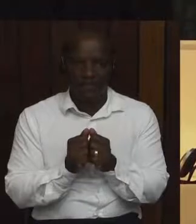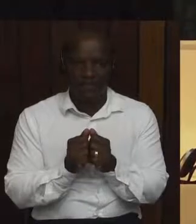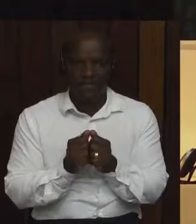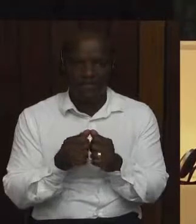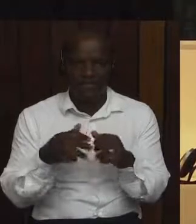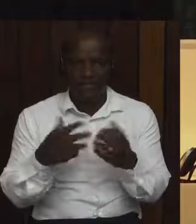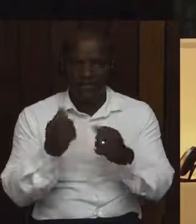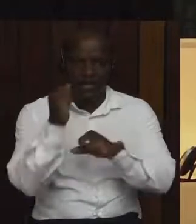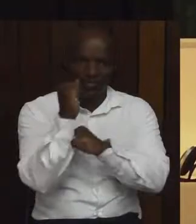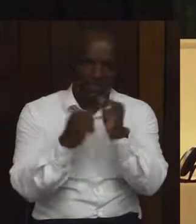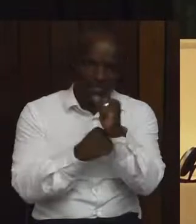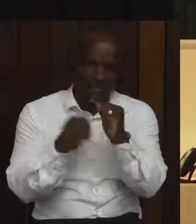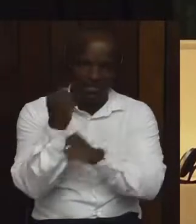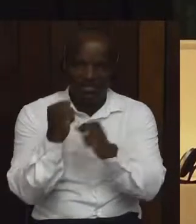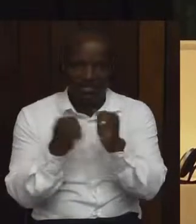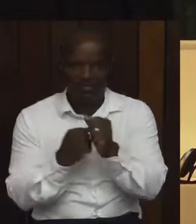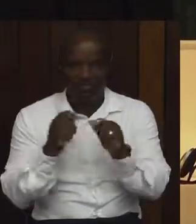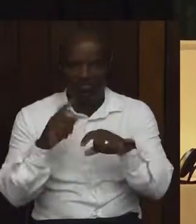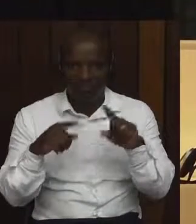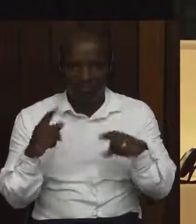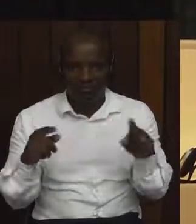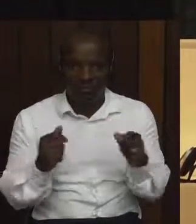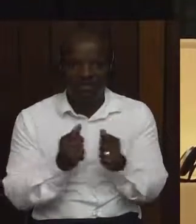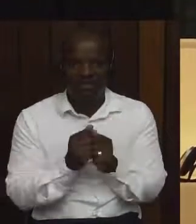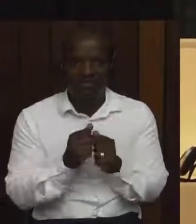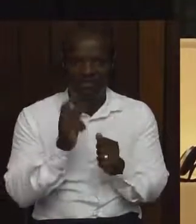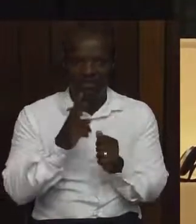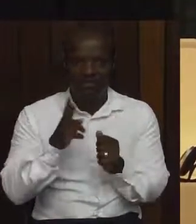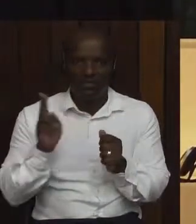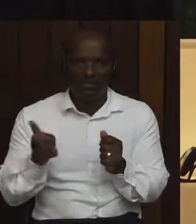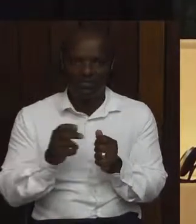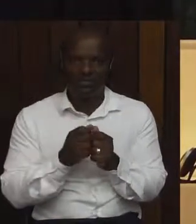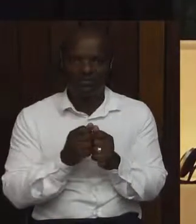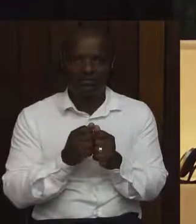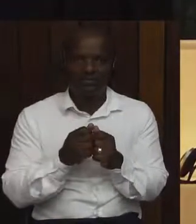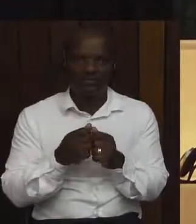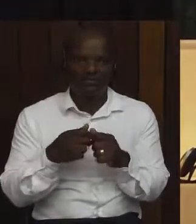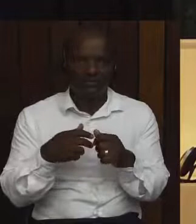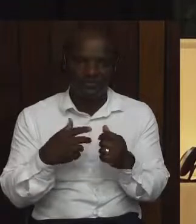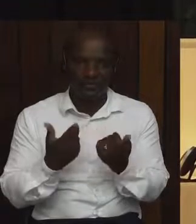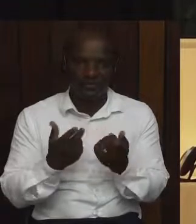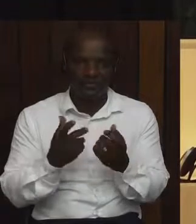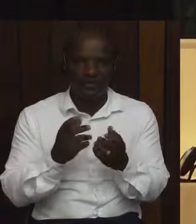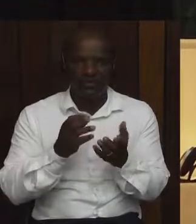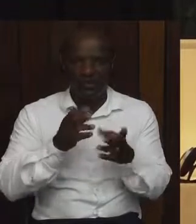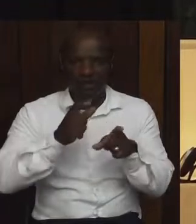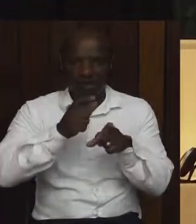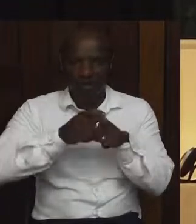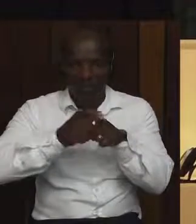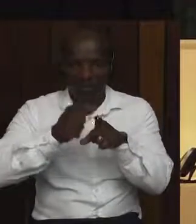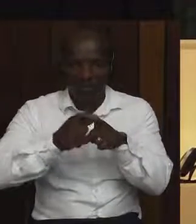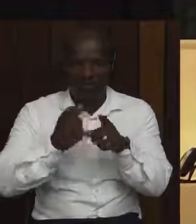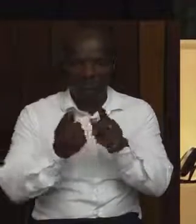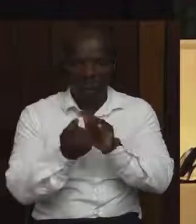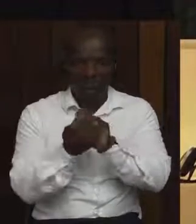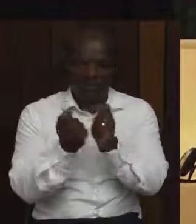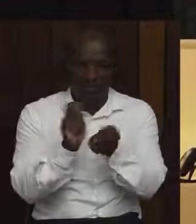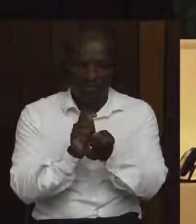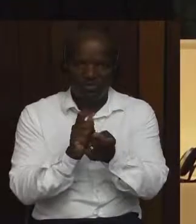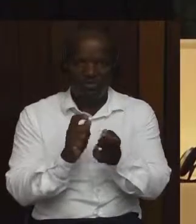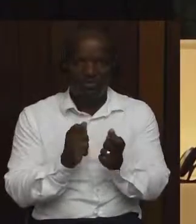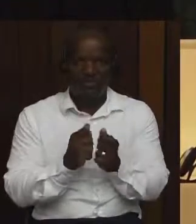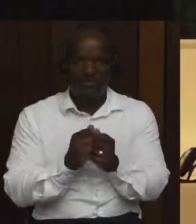program. And during this adjustment period, the budget for this particular program was reduced